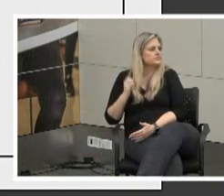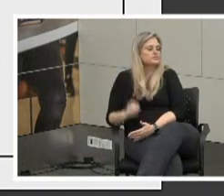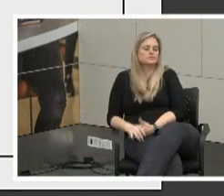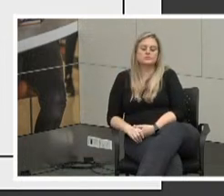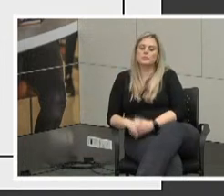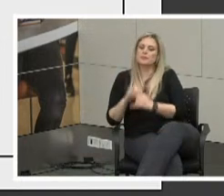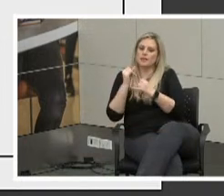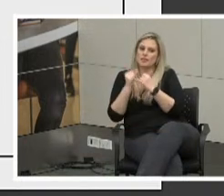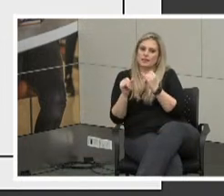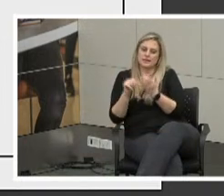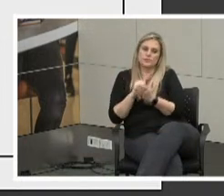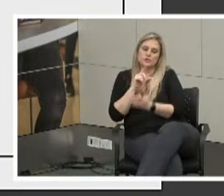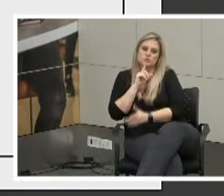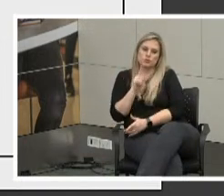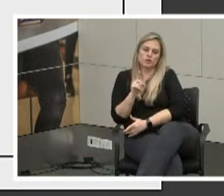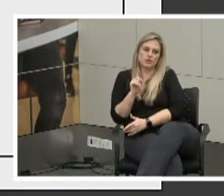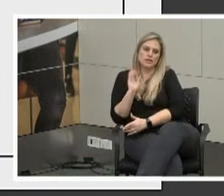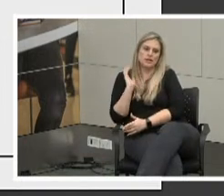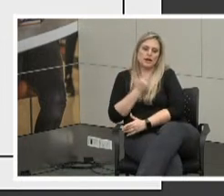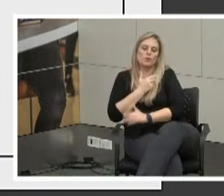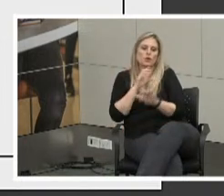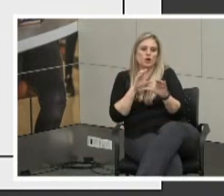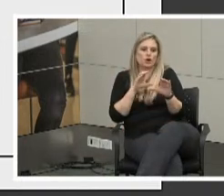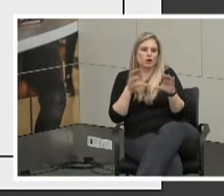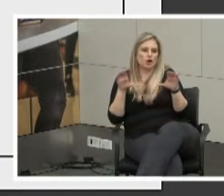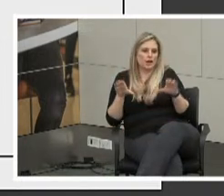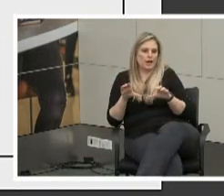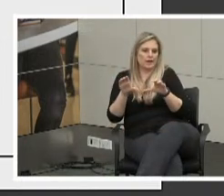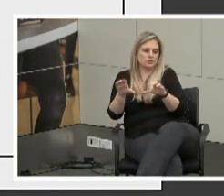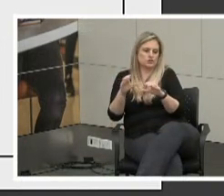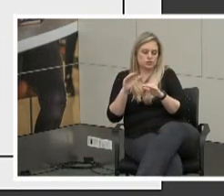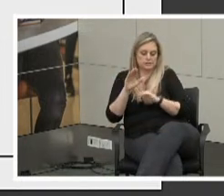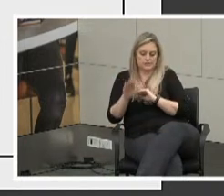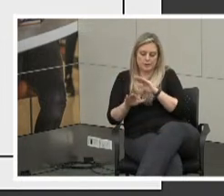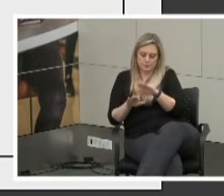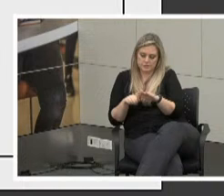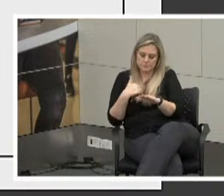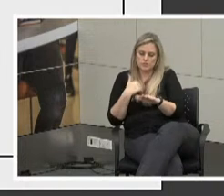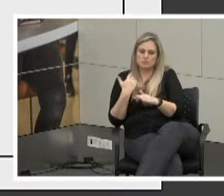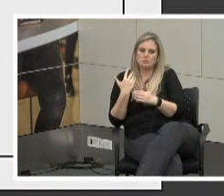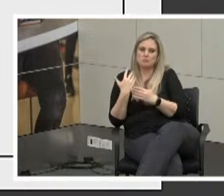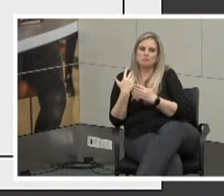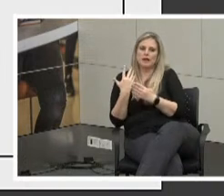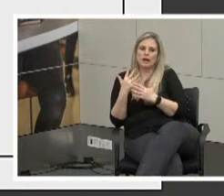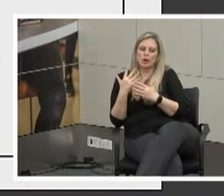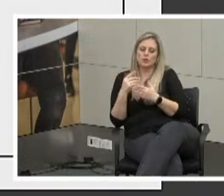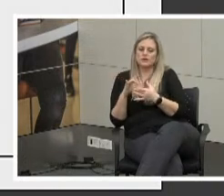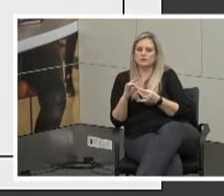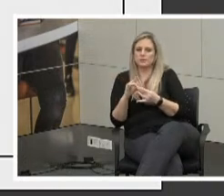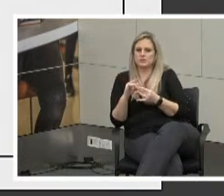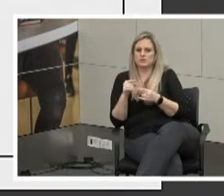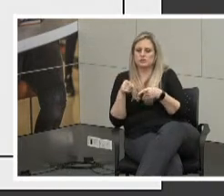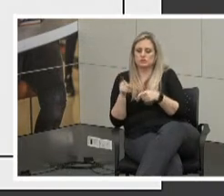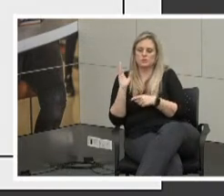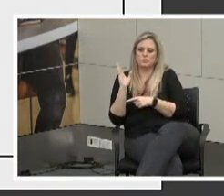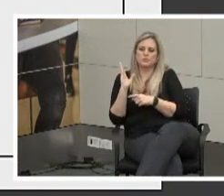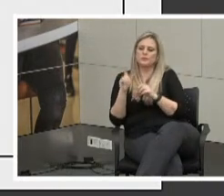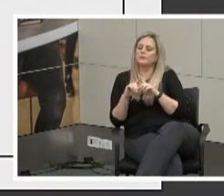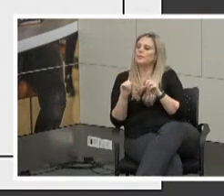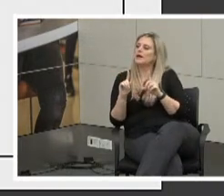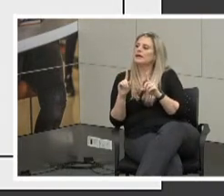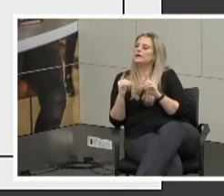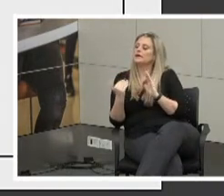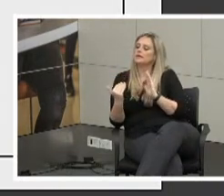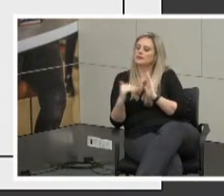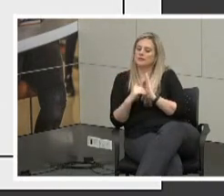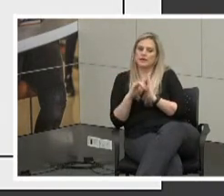um the last page is really our action steps and I kind of already talked through this as I was going through the presentation um